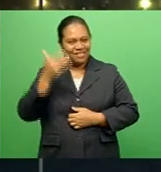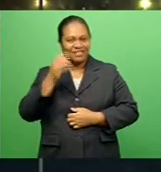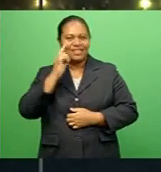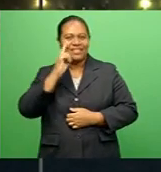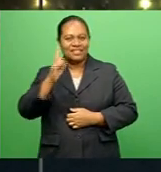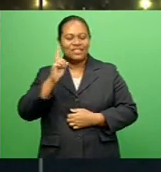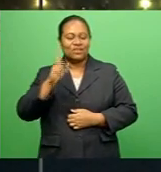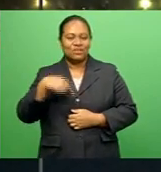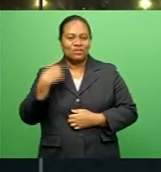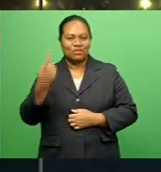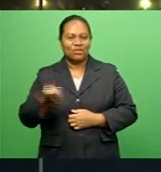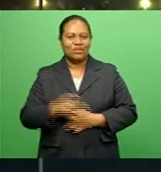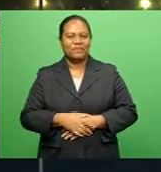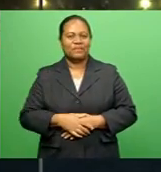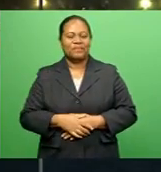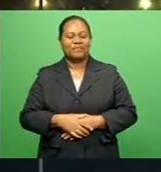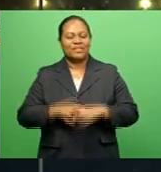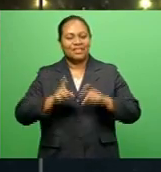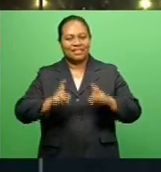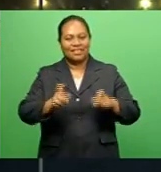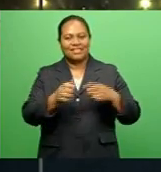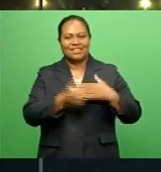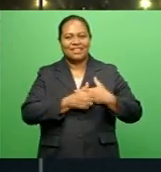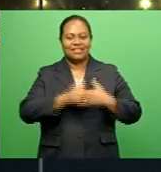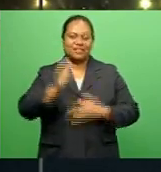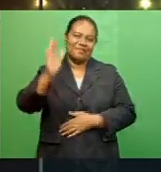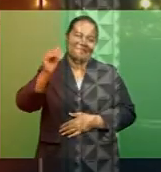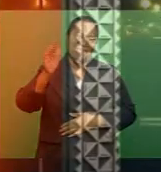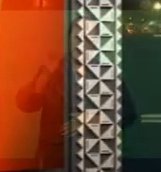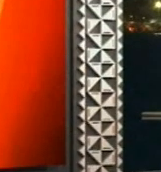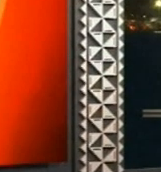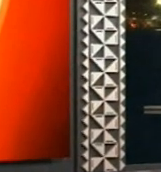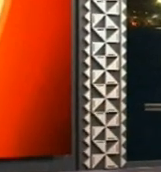you again tomorrow. Until then, stay safe. Modemanda.